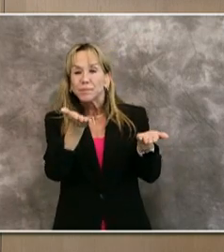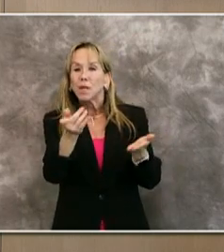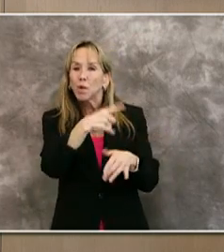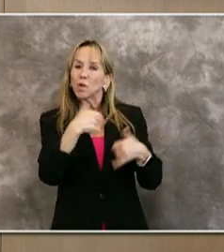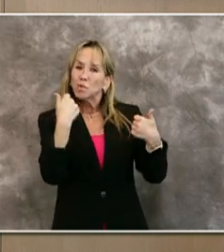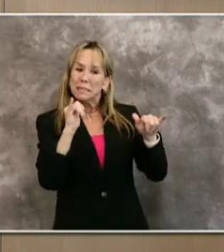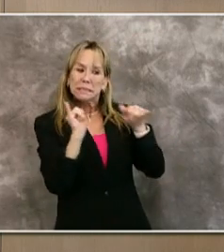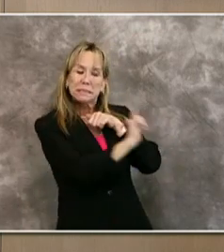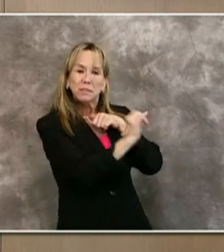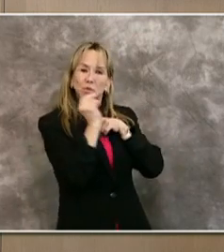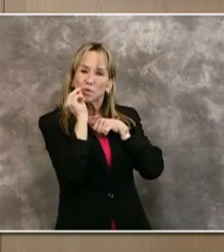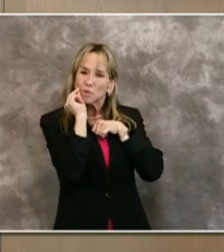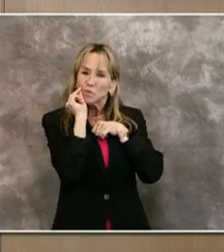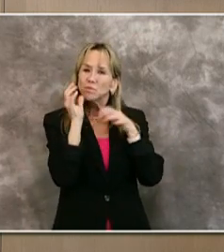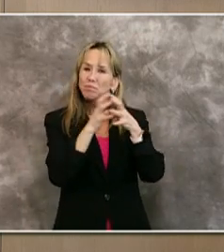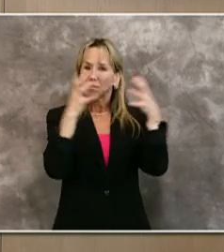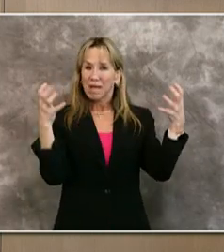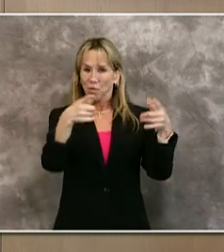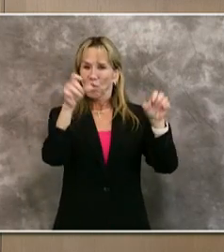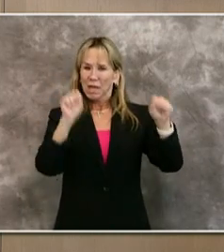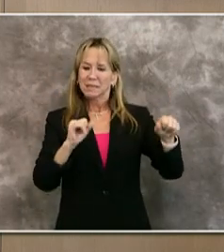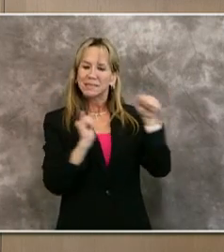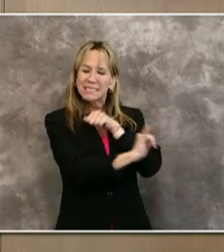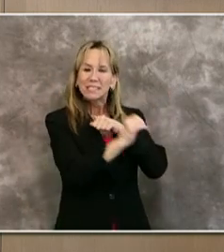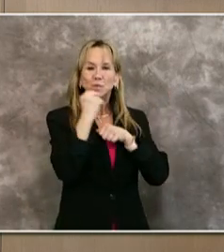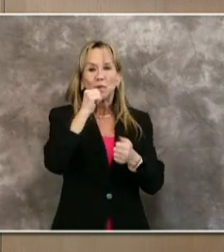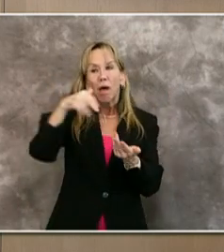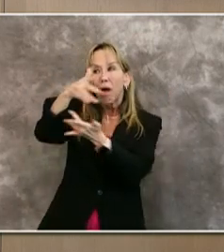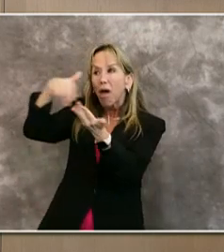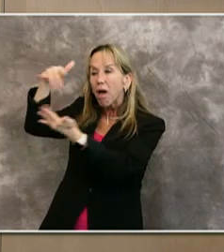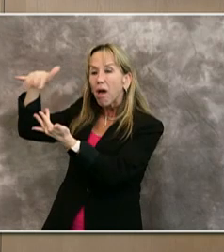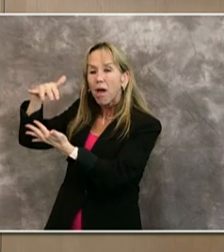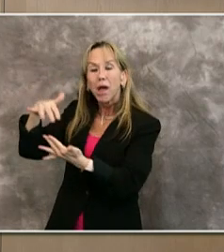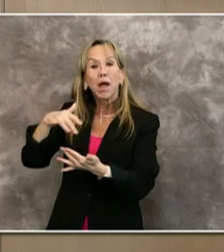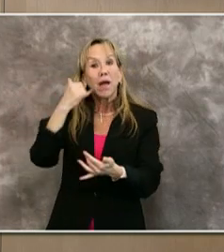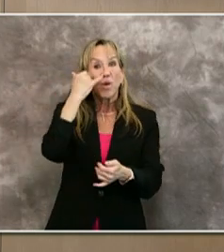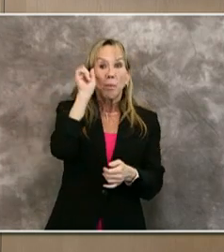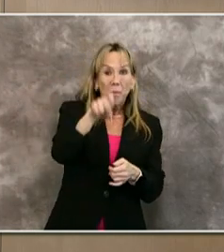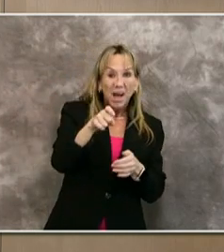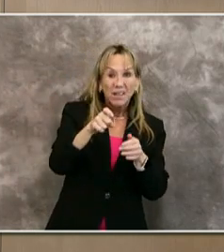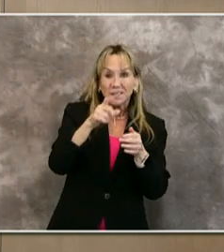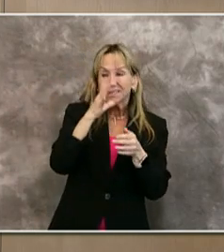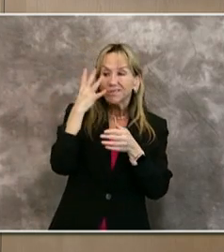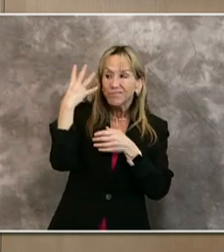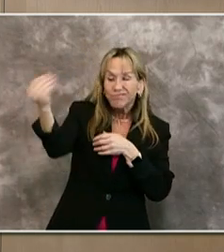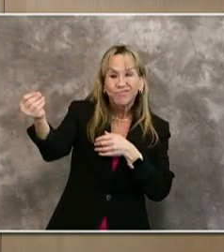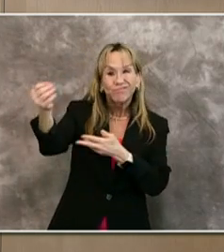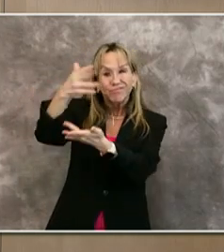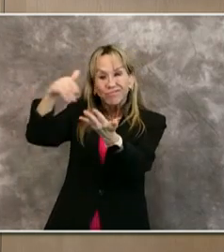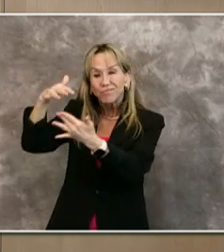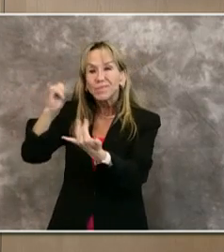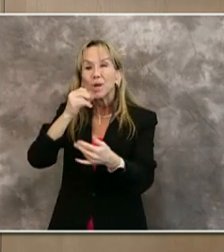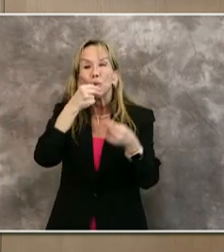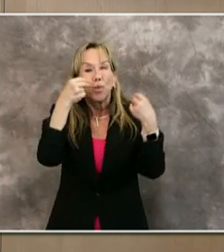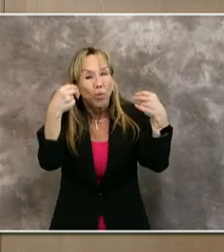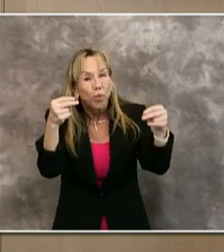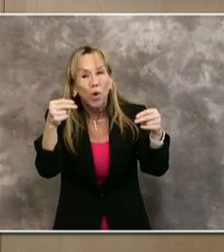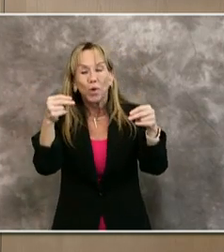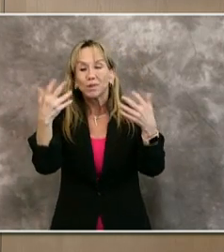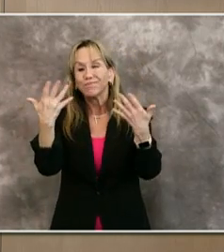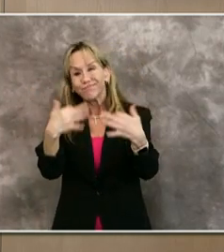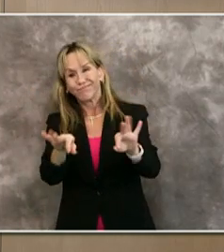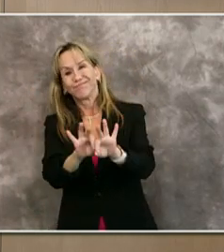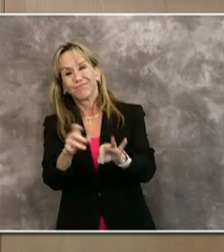as possible and only going out for essential services, whether it's going to the grocery store,